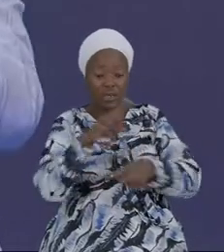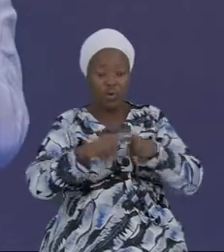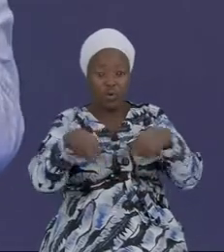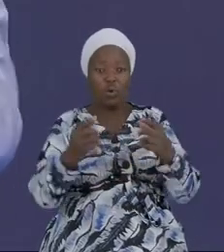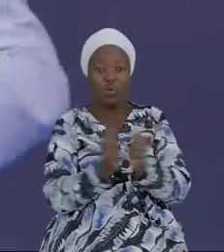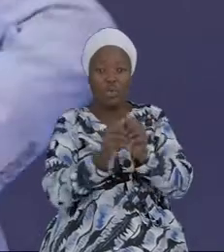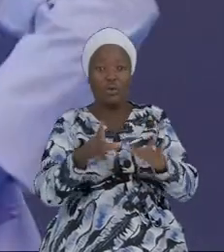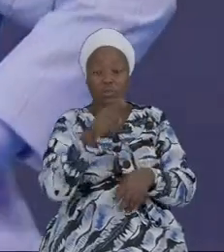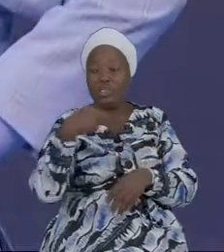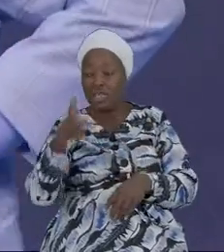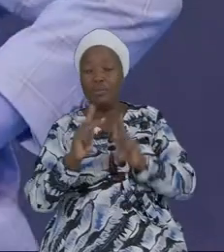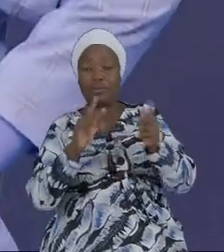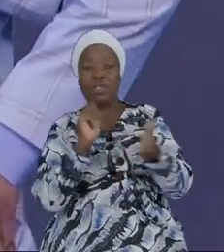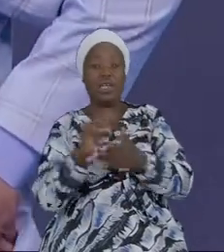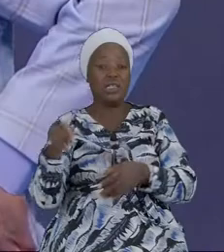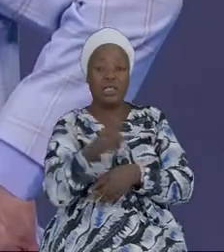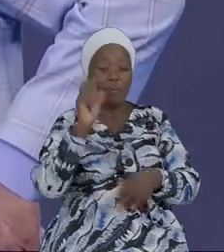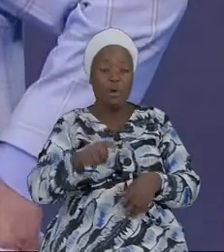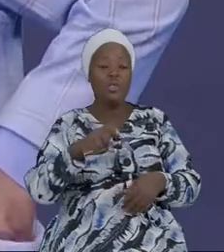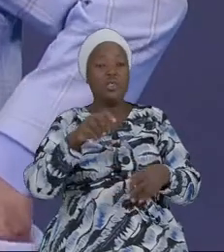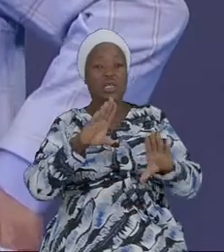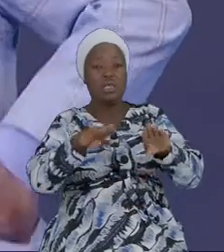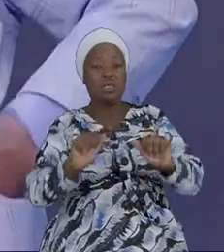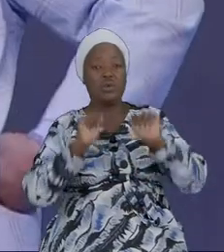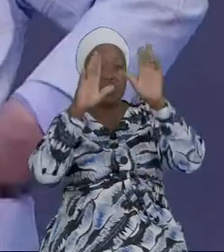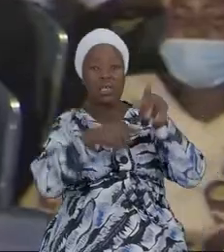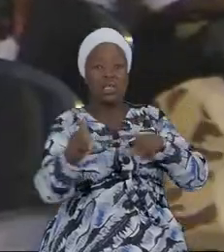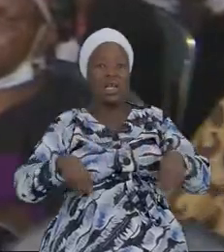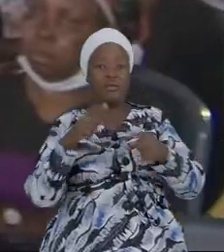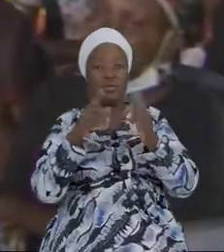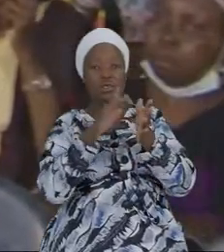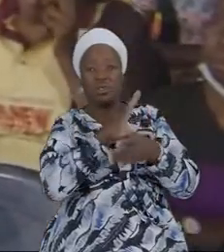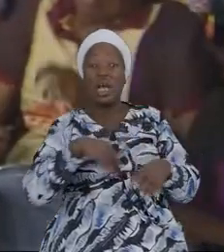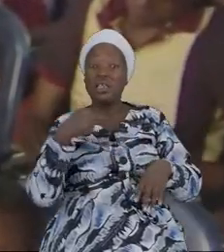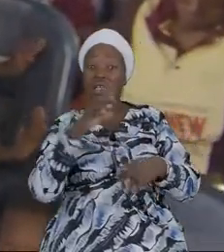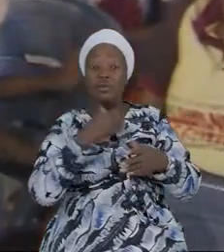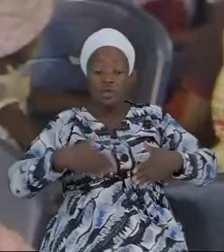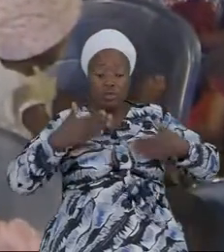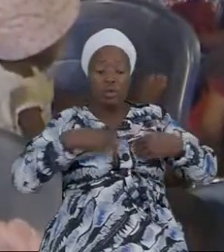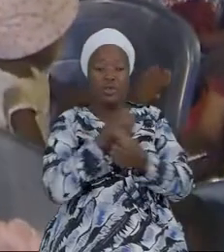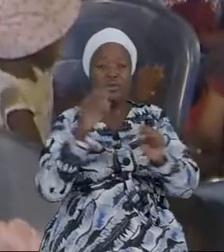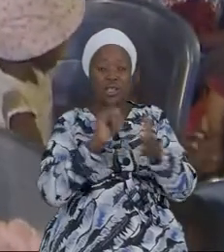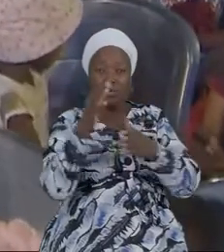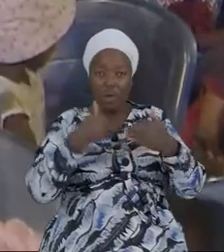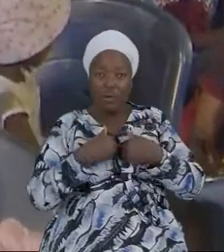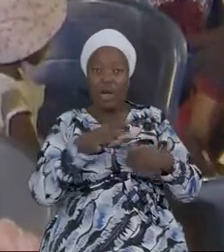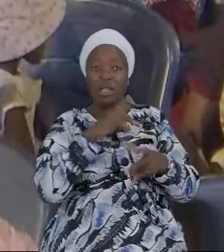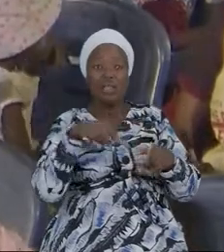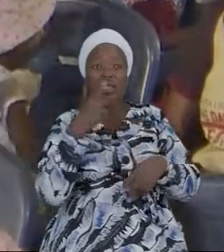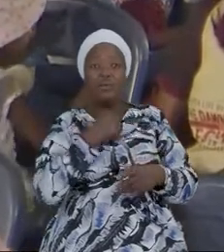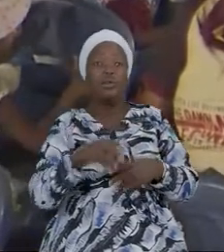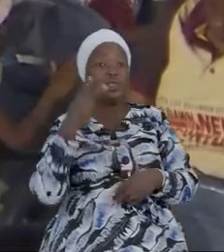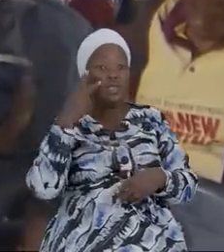tell other people of the joy of salvation you have. You must tell them of the evidence